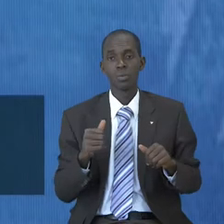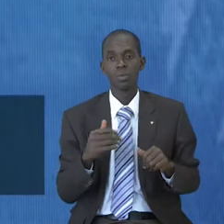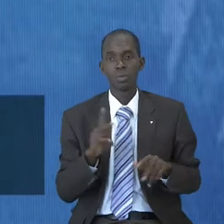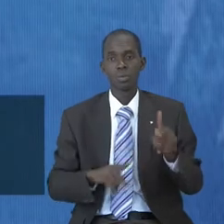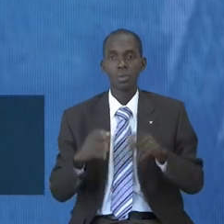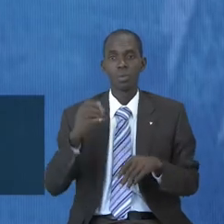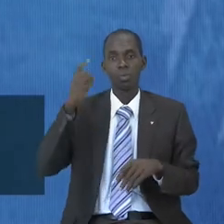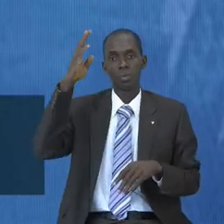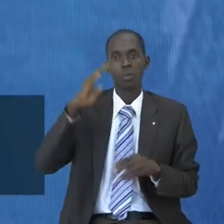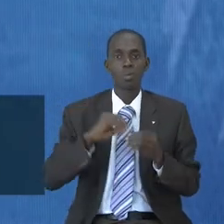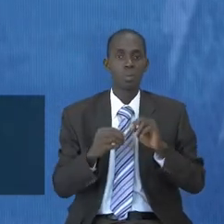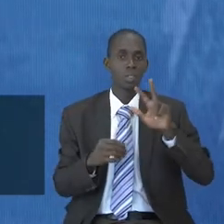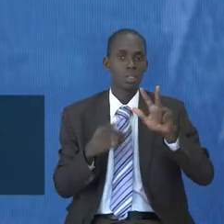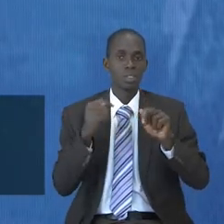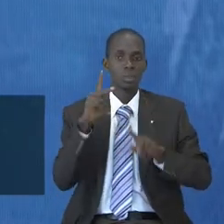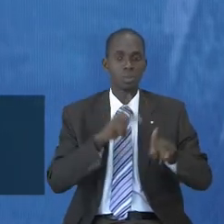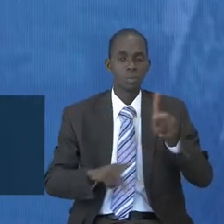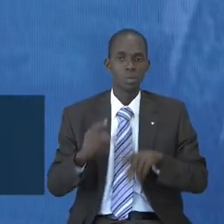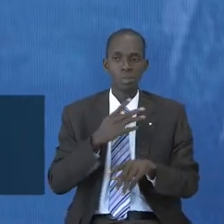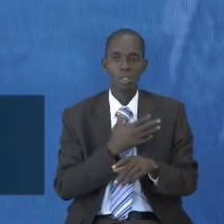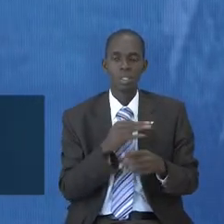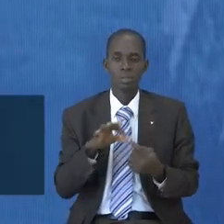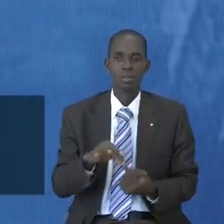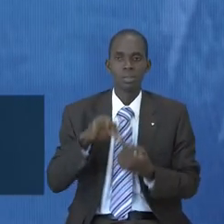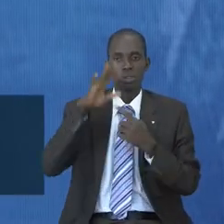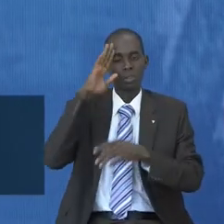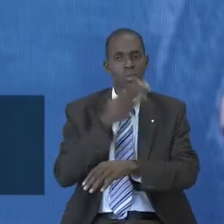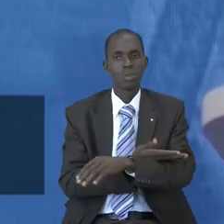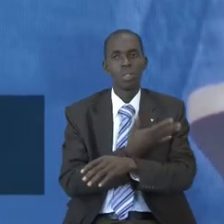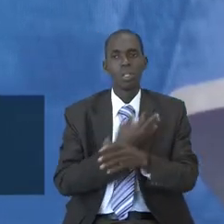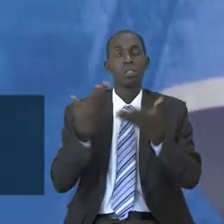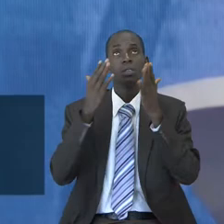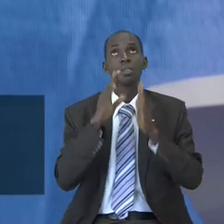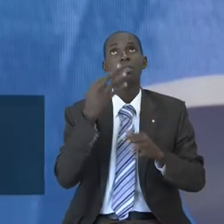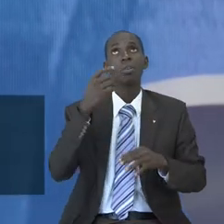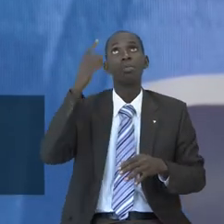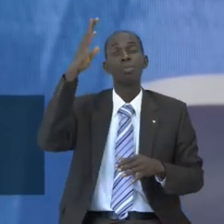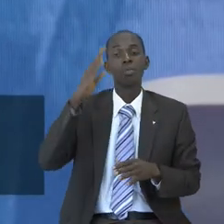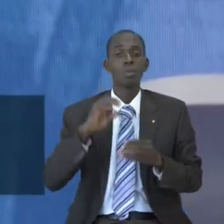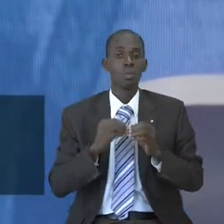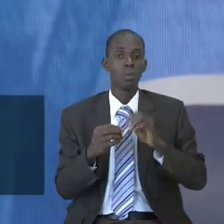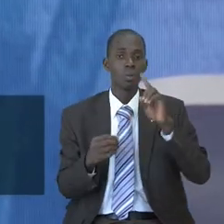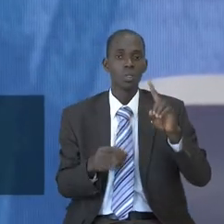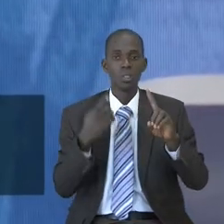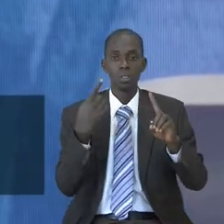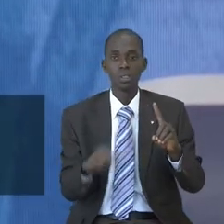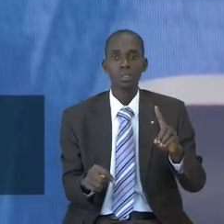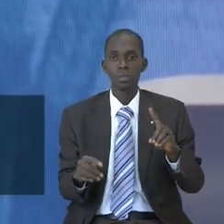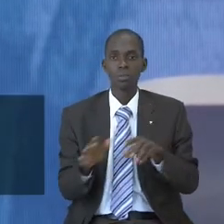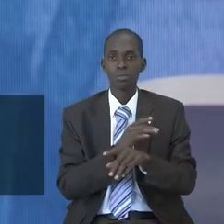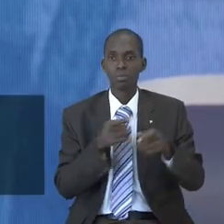people and the unique sons and servants of God. Number one is the preeminence and